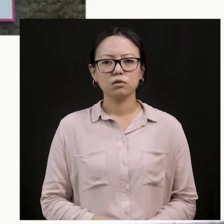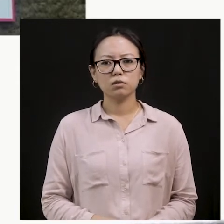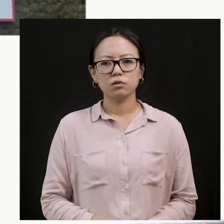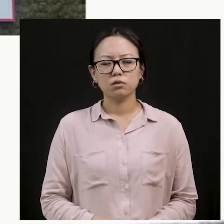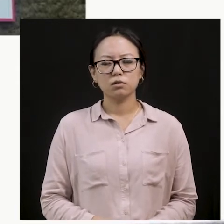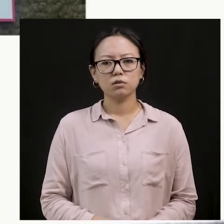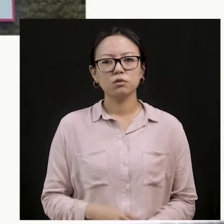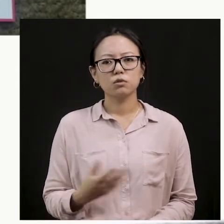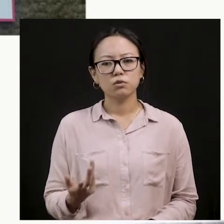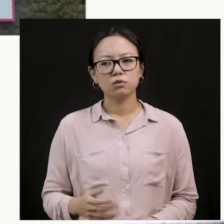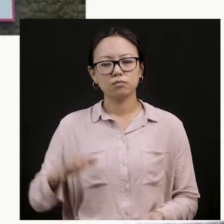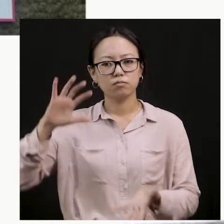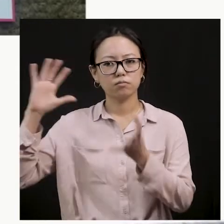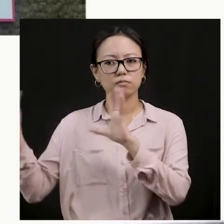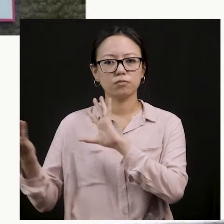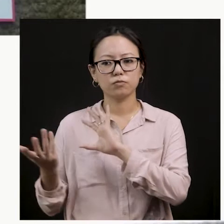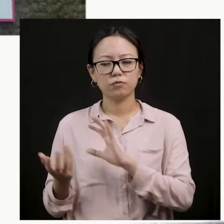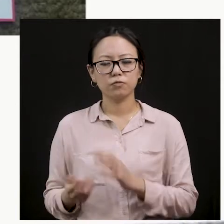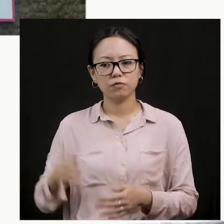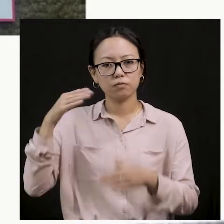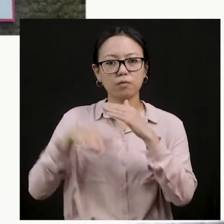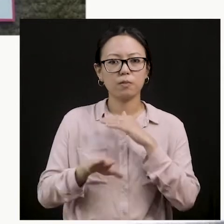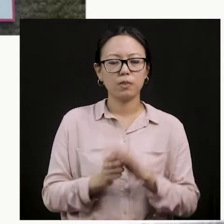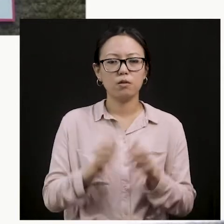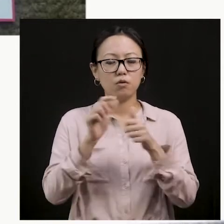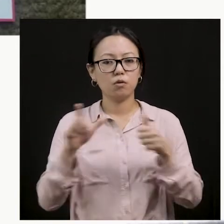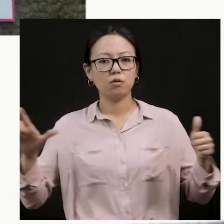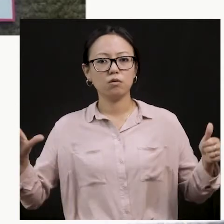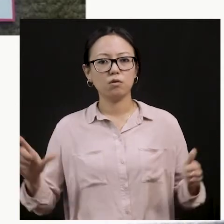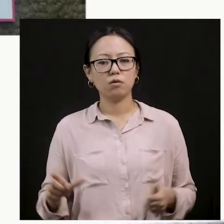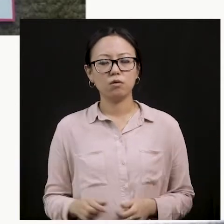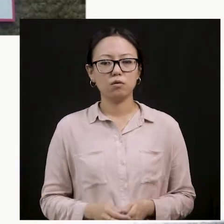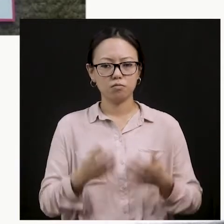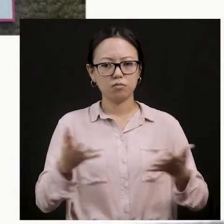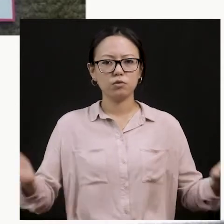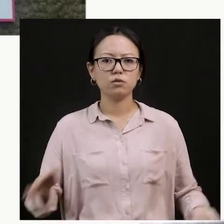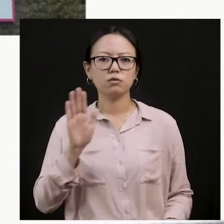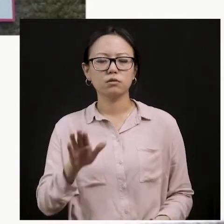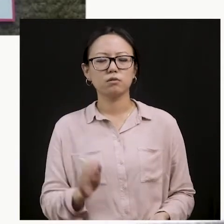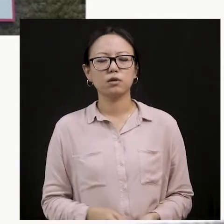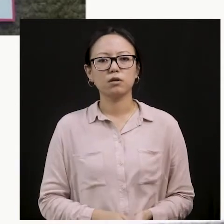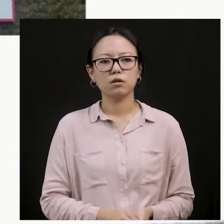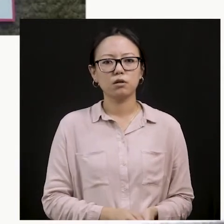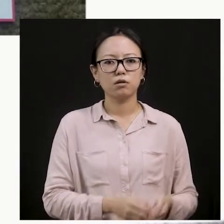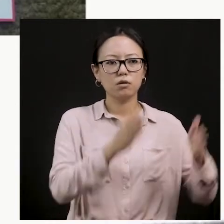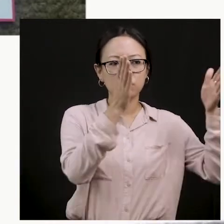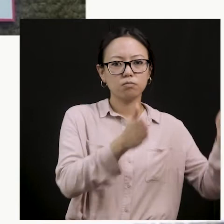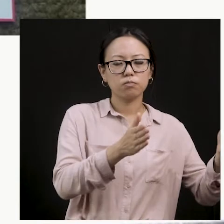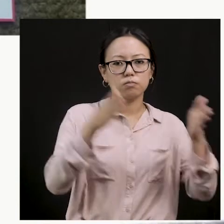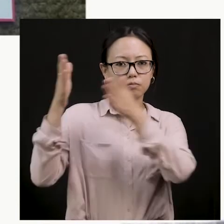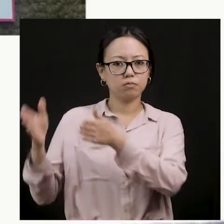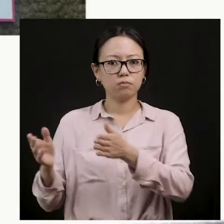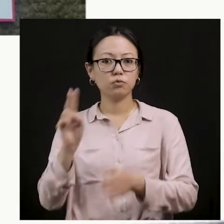students, that we have in this earth, we divide them into man-made and natural things.